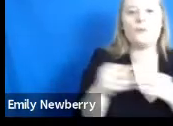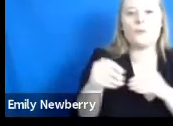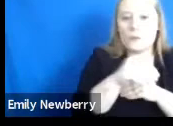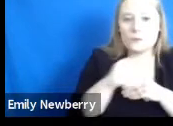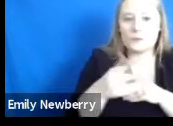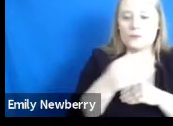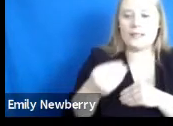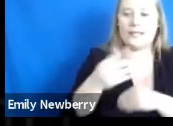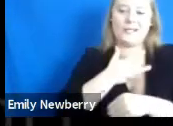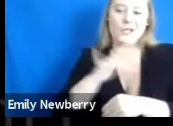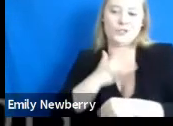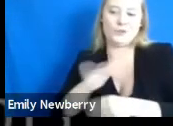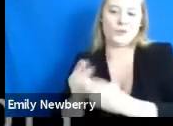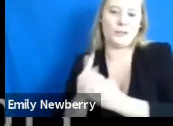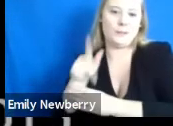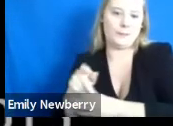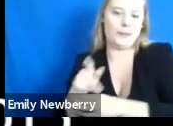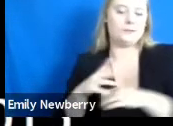concerning to the plants.